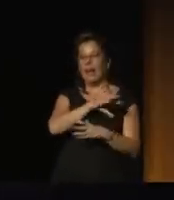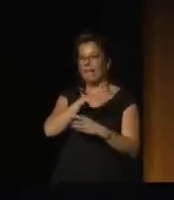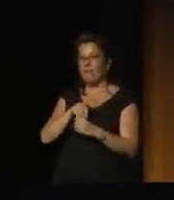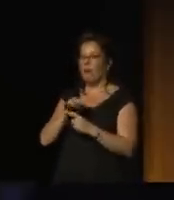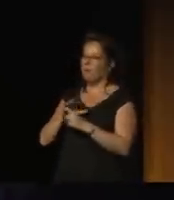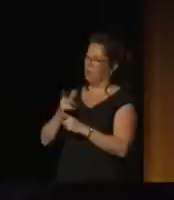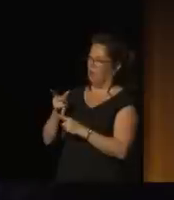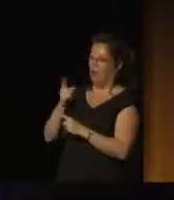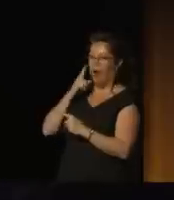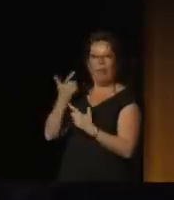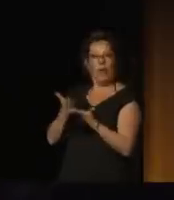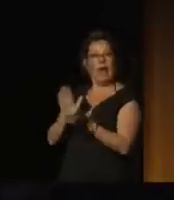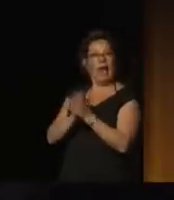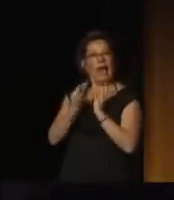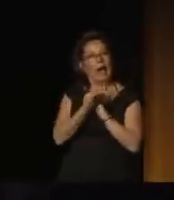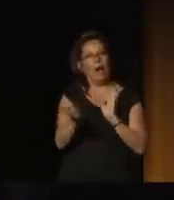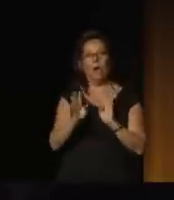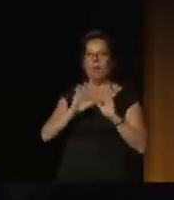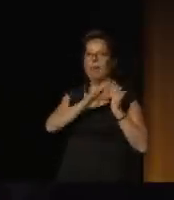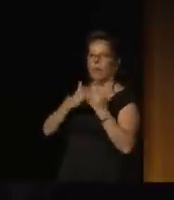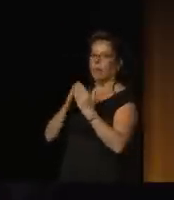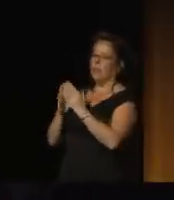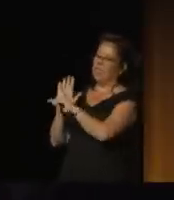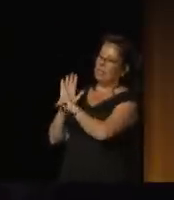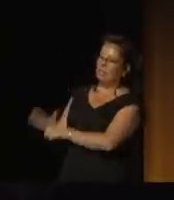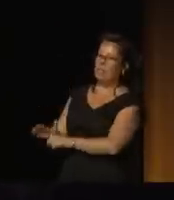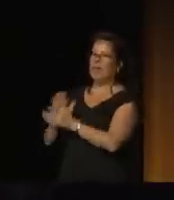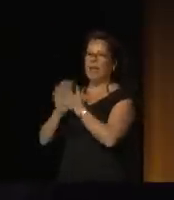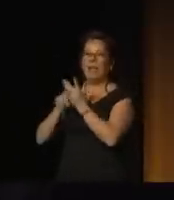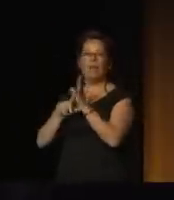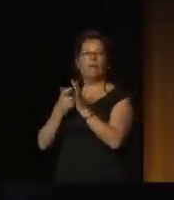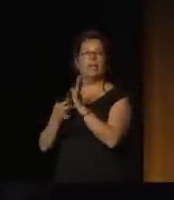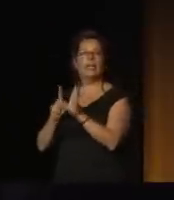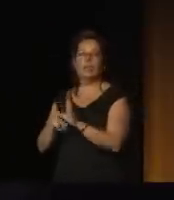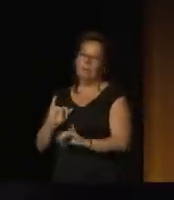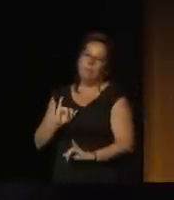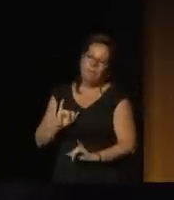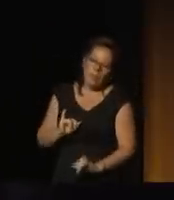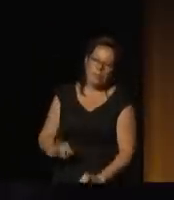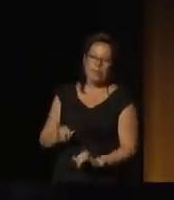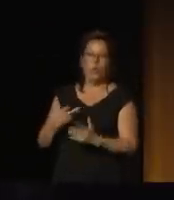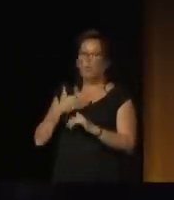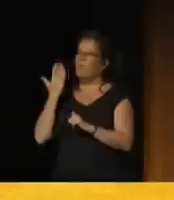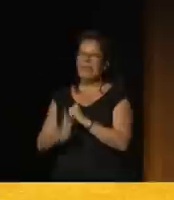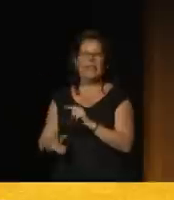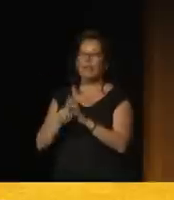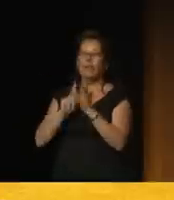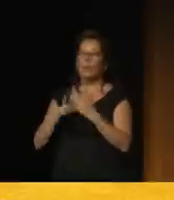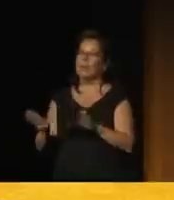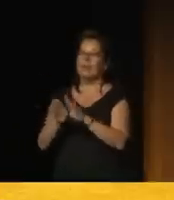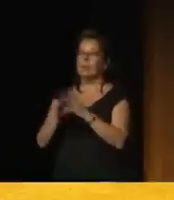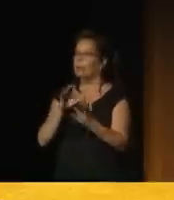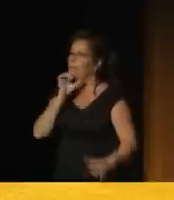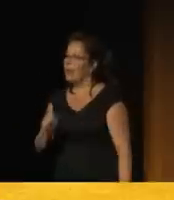was treated was horrific. Mm-hmm. We never would treat a man the way we treated her. Whether you like her or not or wanted to vote for is not the issue. So